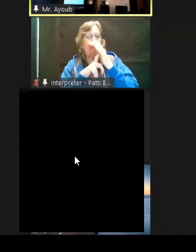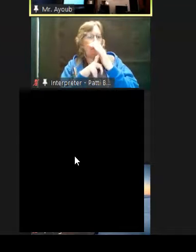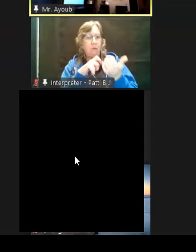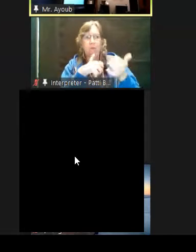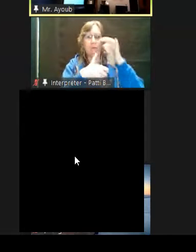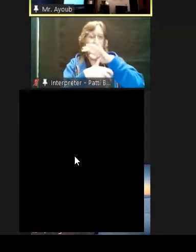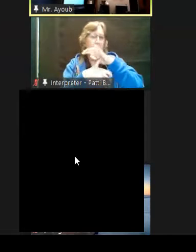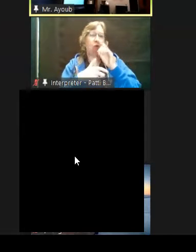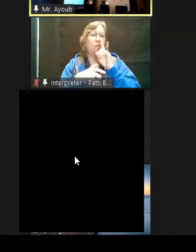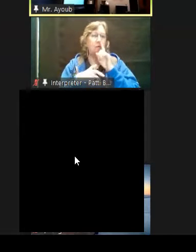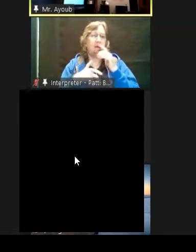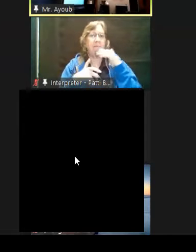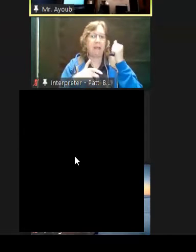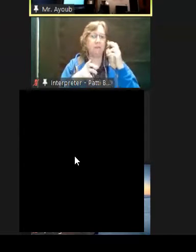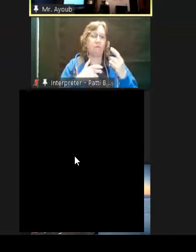recommended.